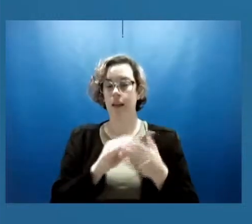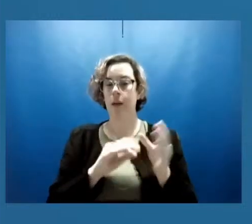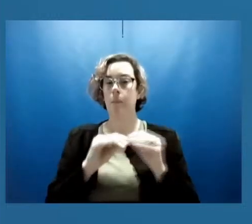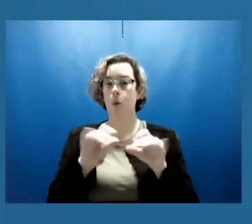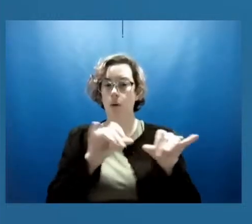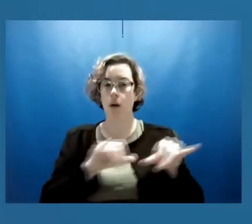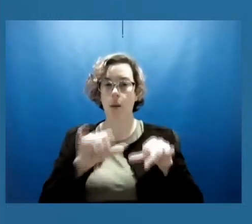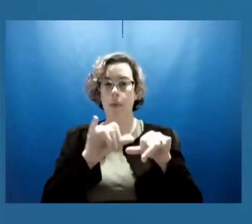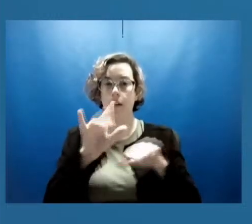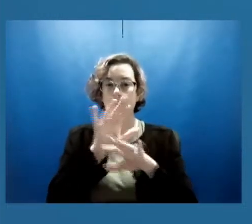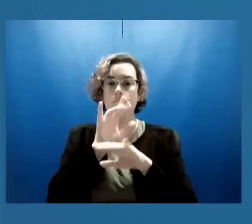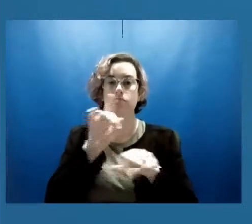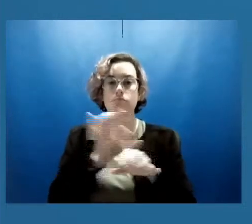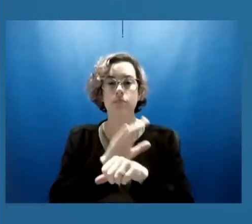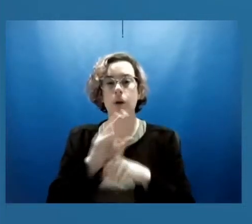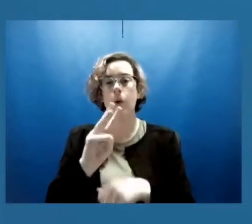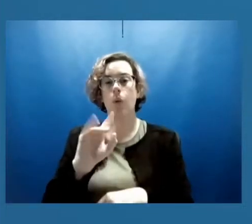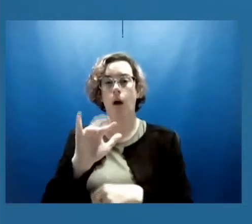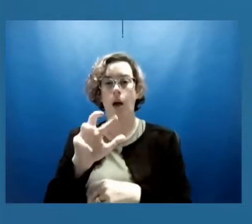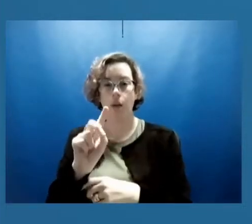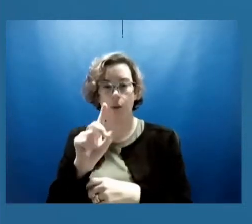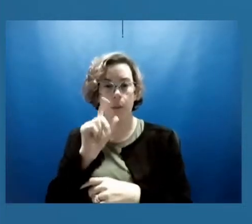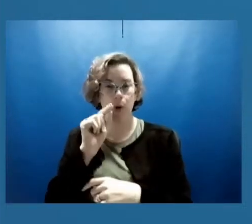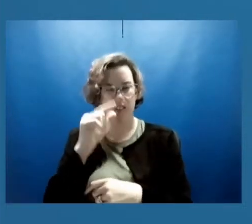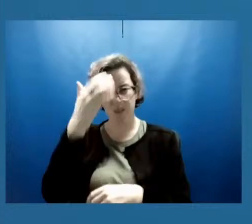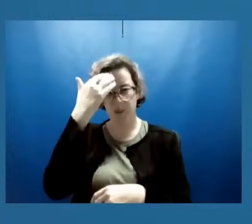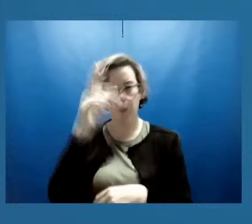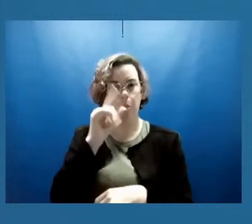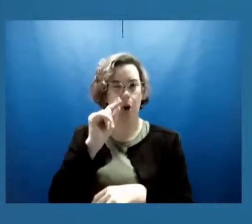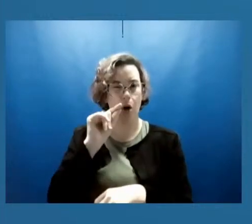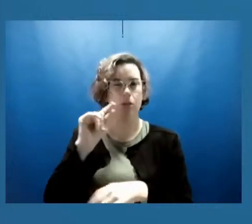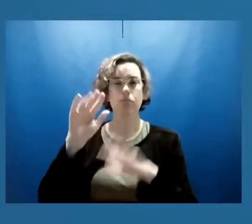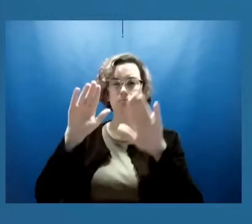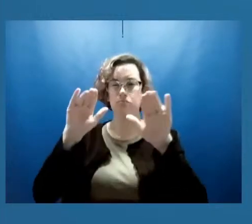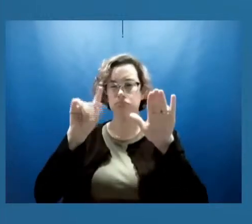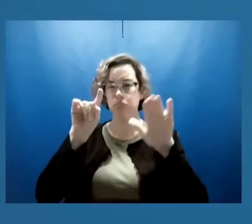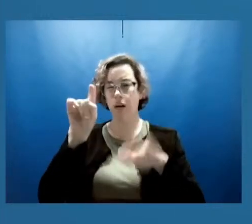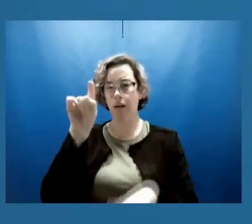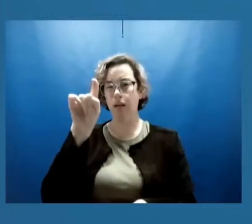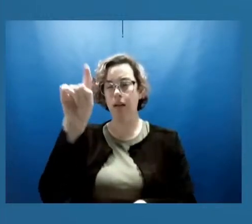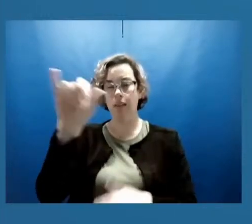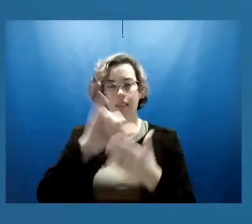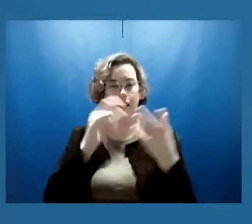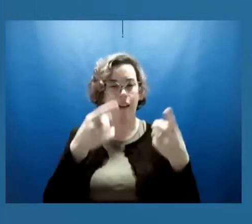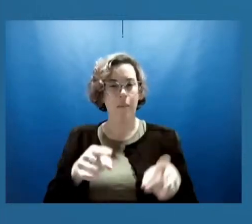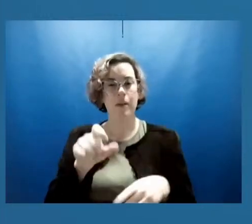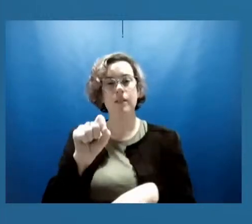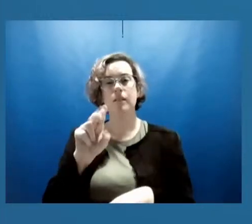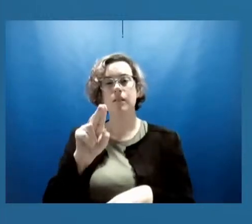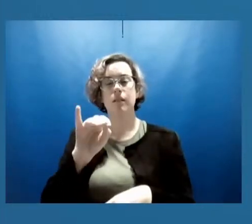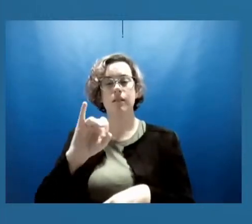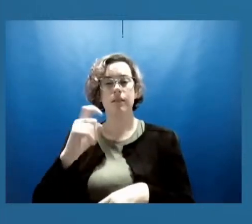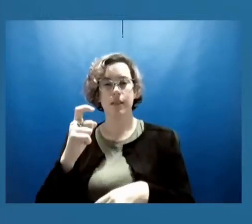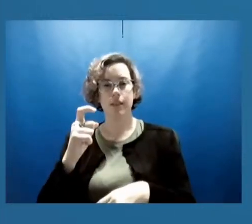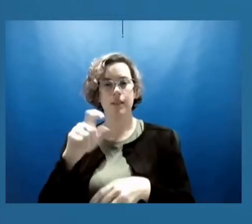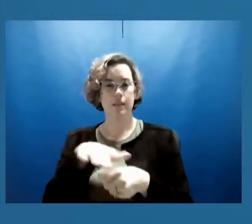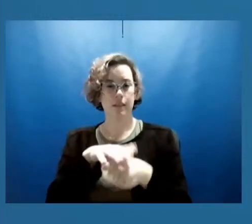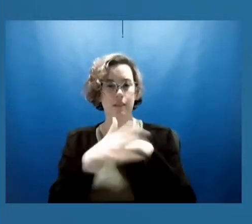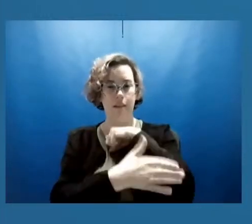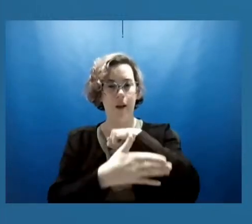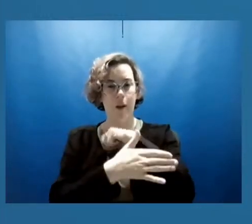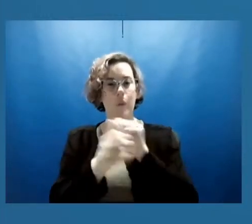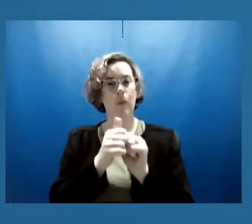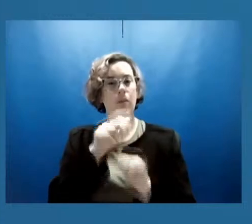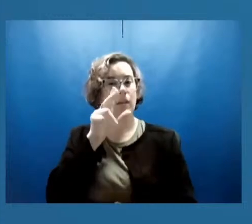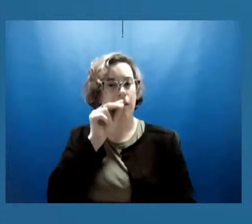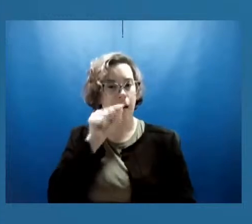population. And because birds migrate, this is part of what happened in Suffolk County with the duck community down there with all those commercial ducks